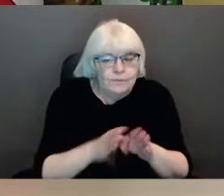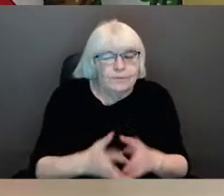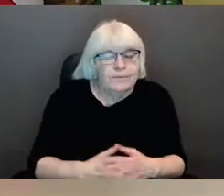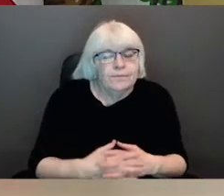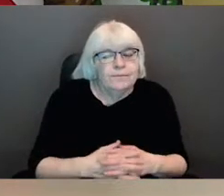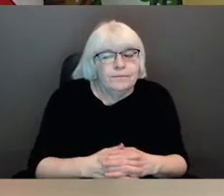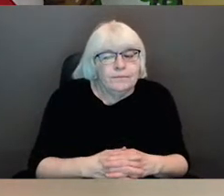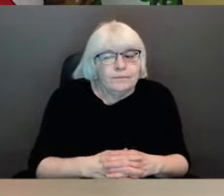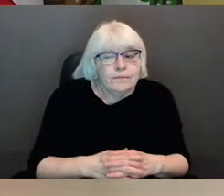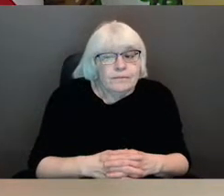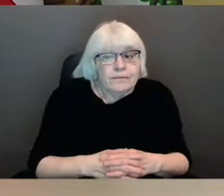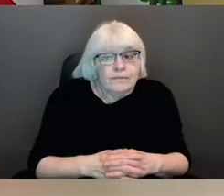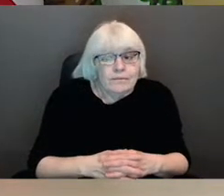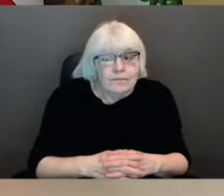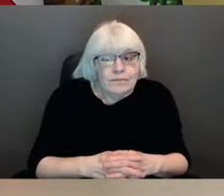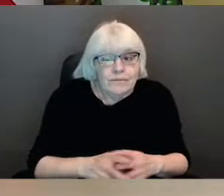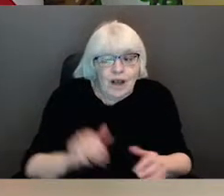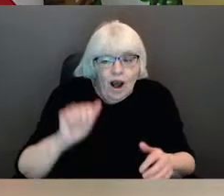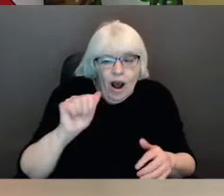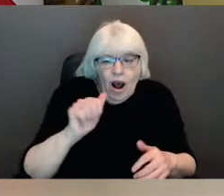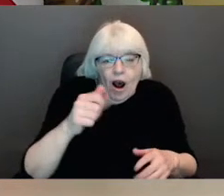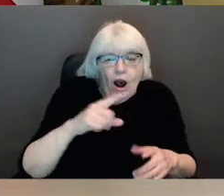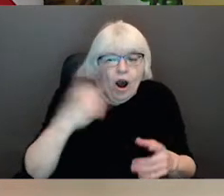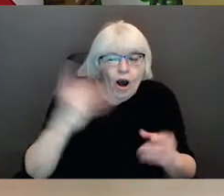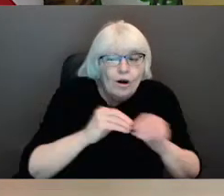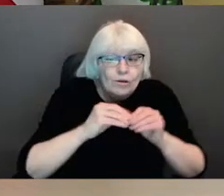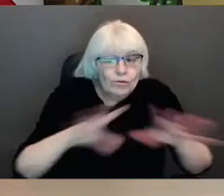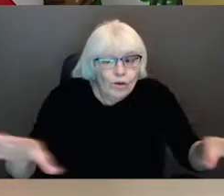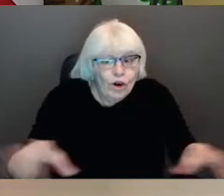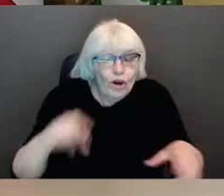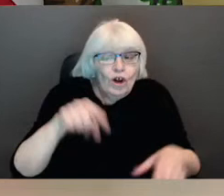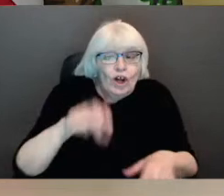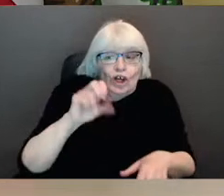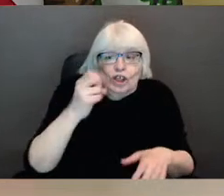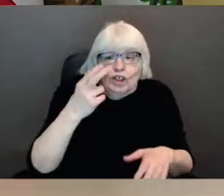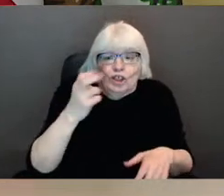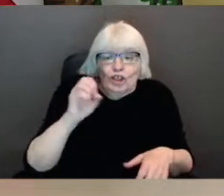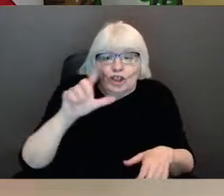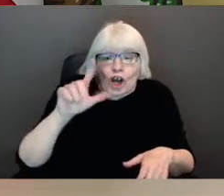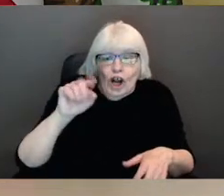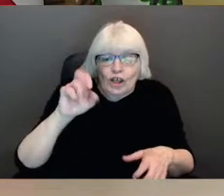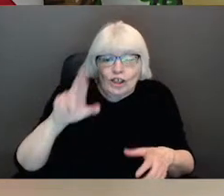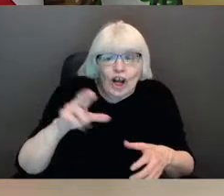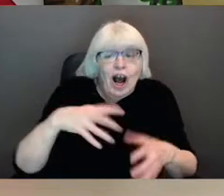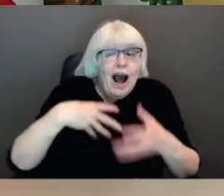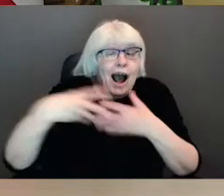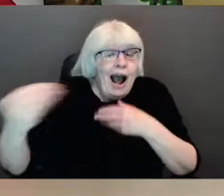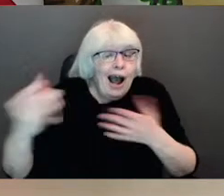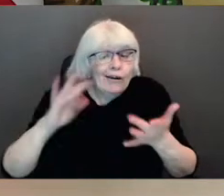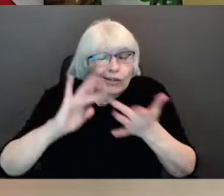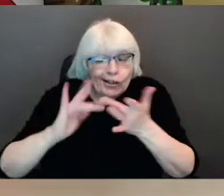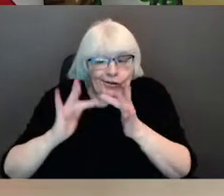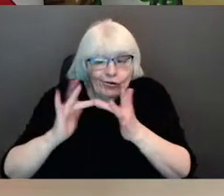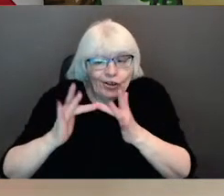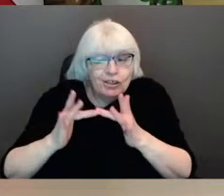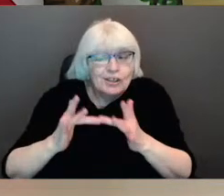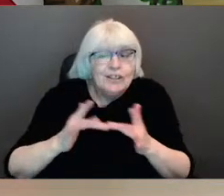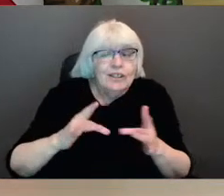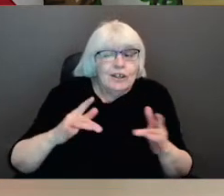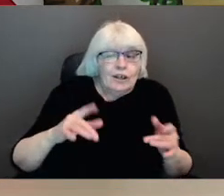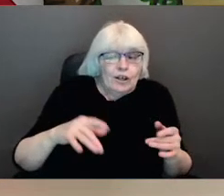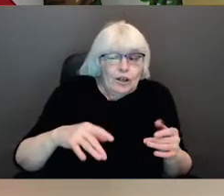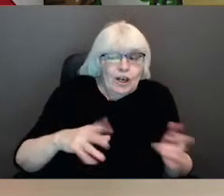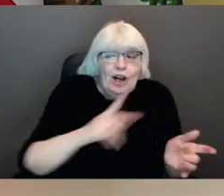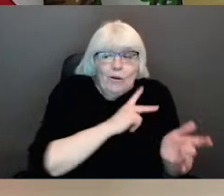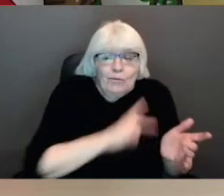access shelter and outreach services in Charlottetown, the Prince County Correctional Center, and St. Eleanor's House. The outbreaks